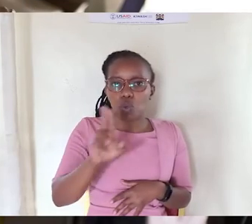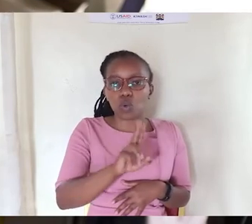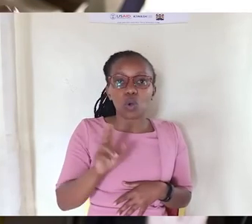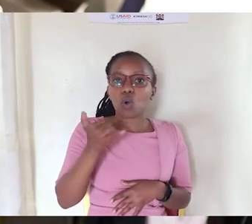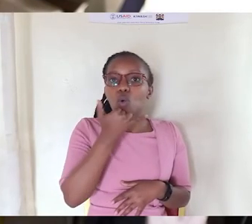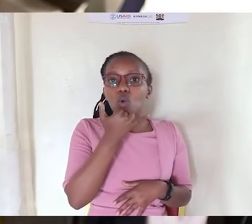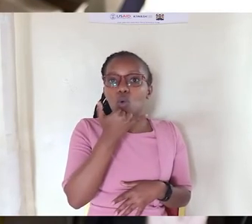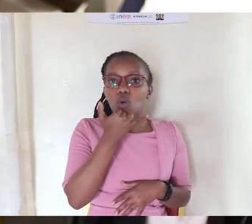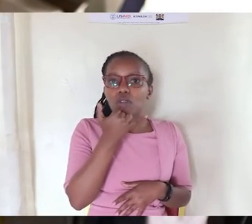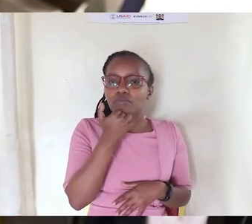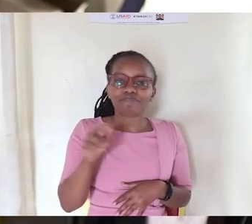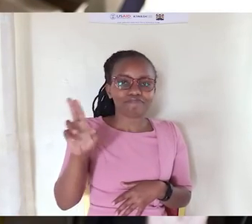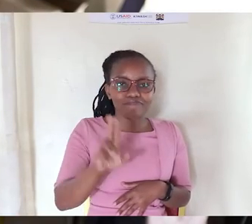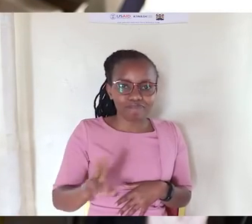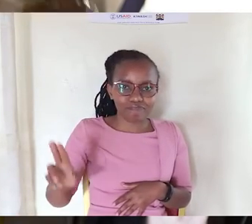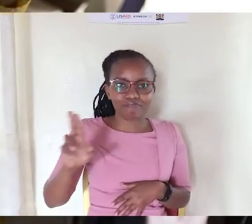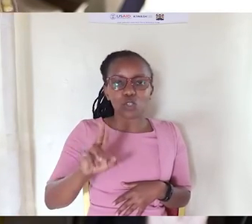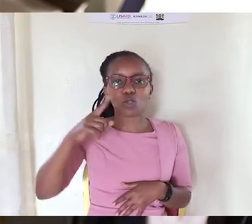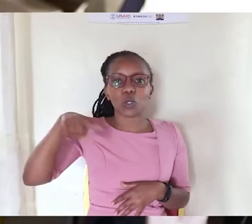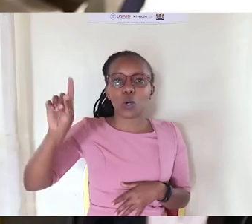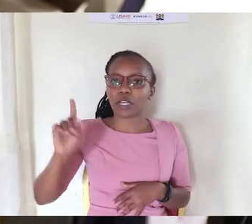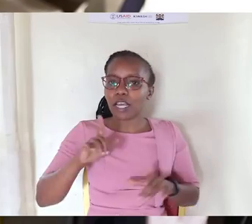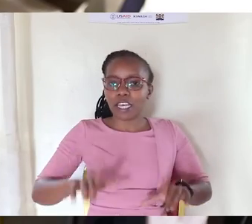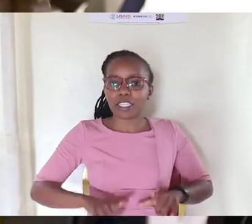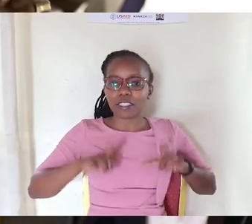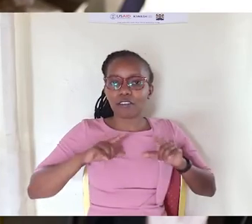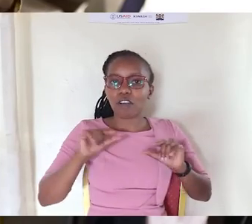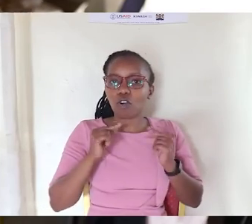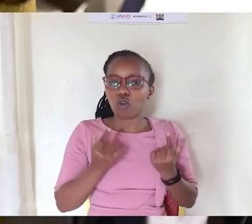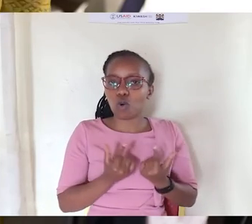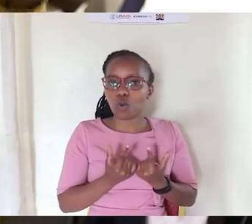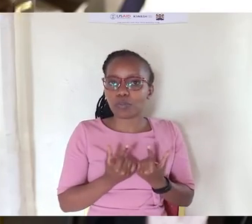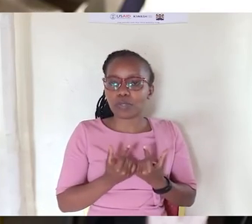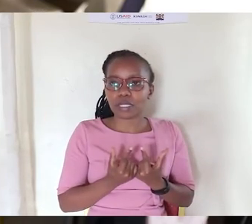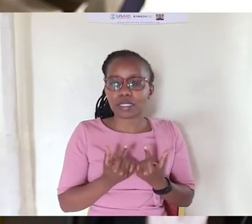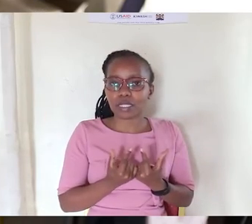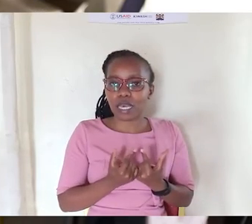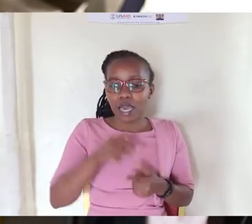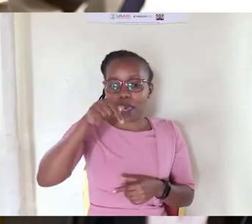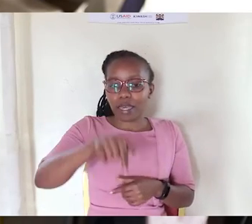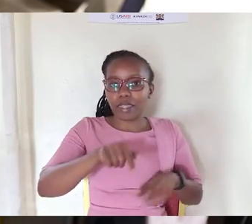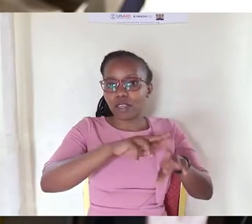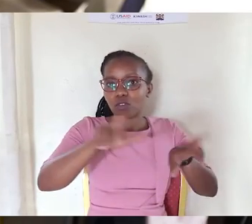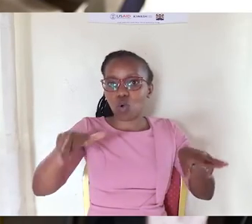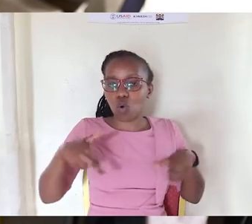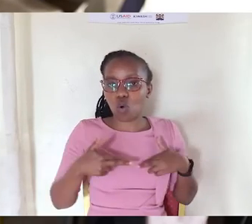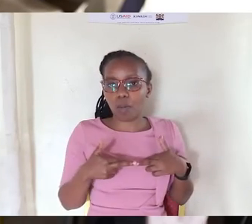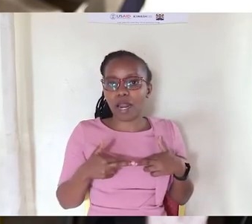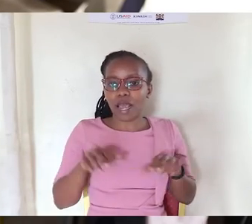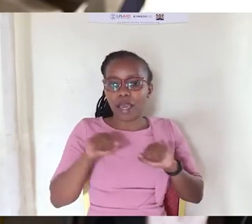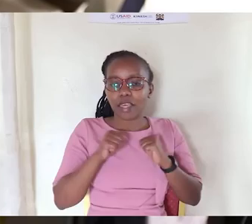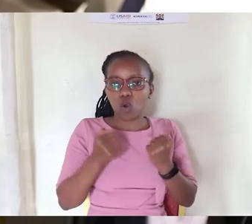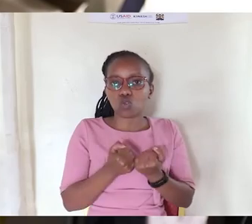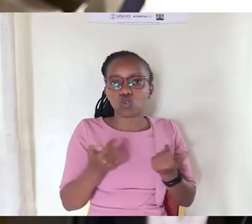one of the most used. The survivor groups in this room as we're in are also on social